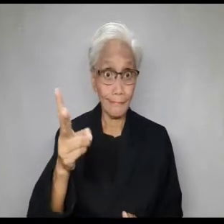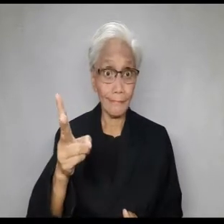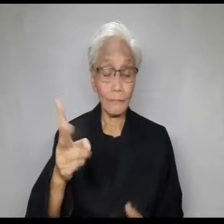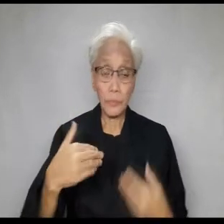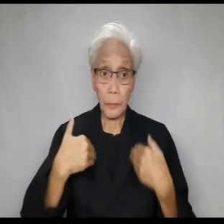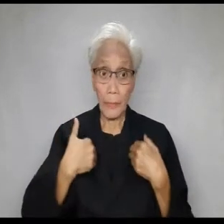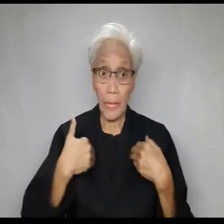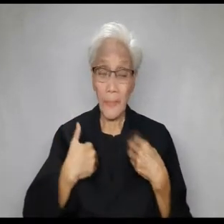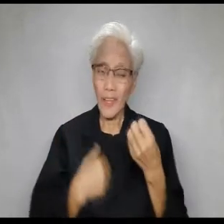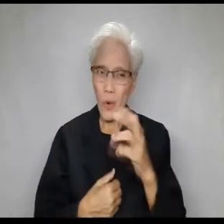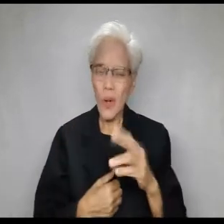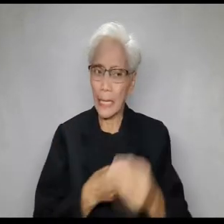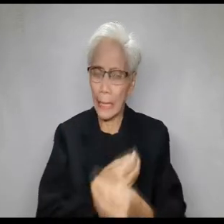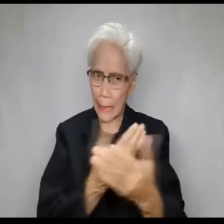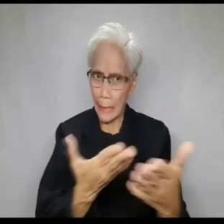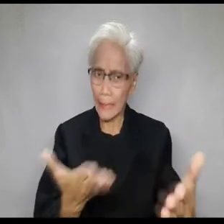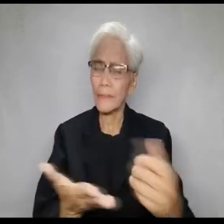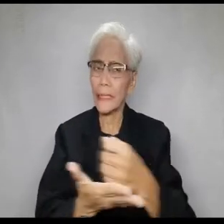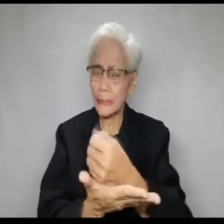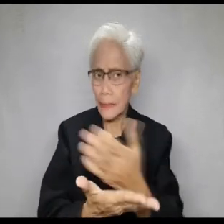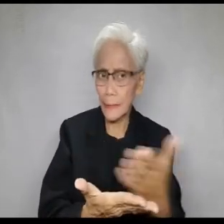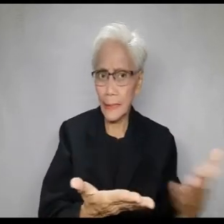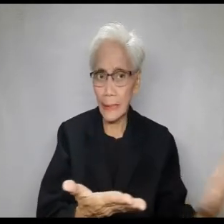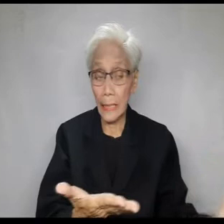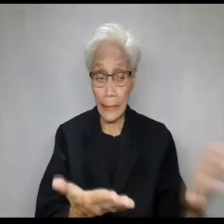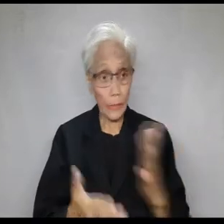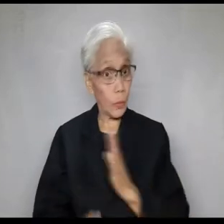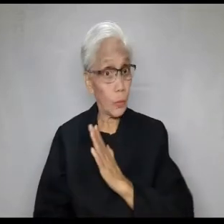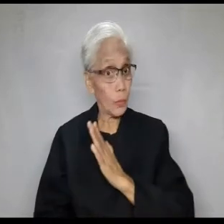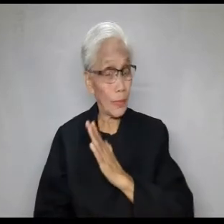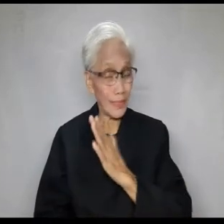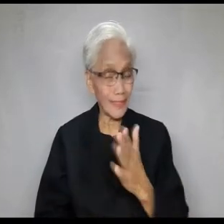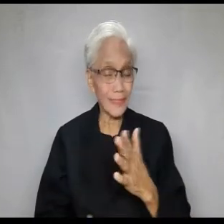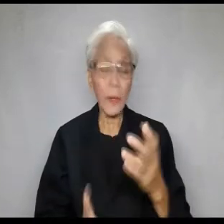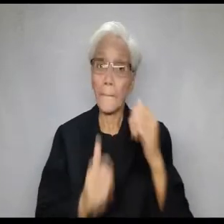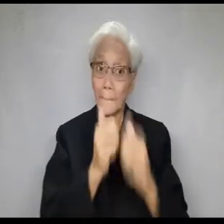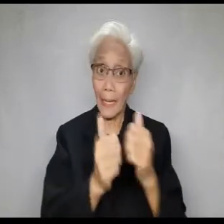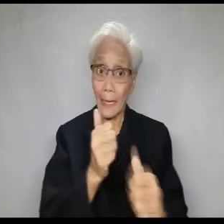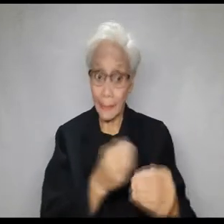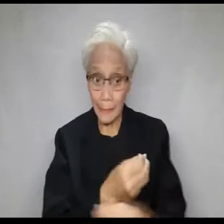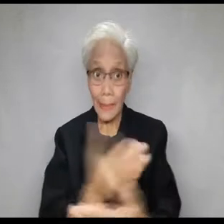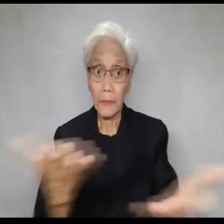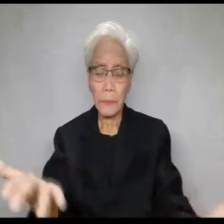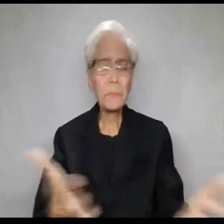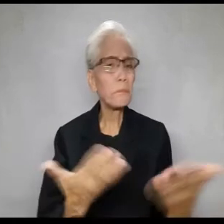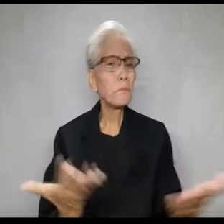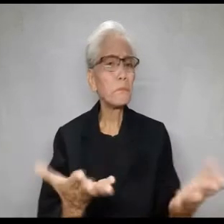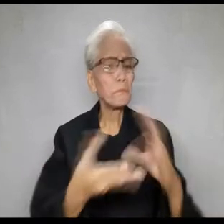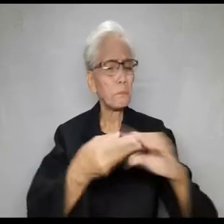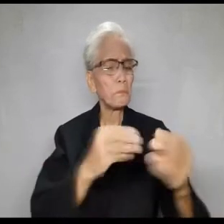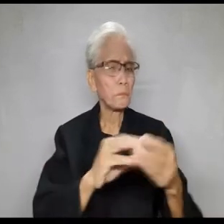two, having or giving something on a lavish scale, that is, generous. This